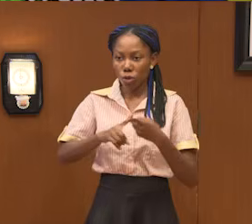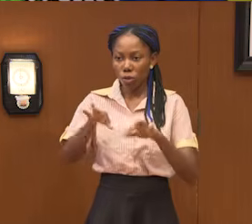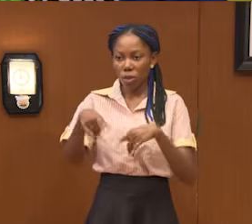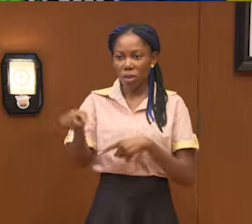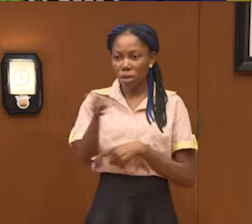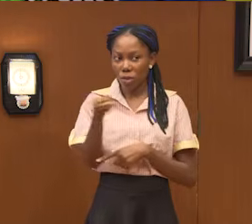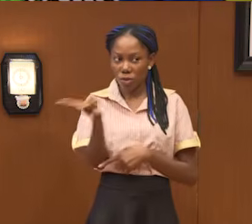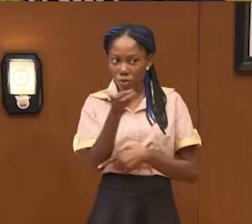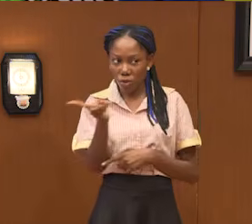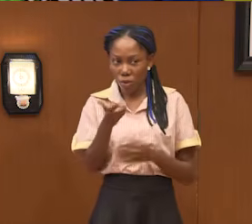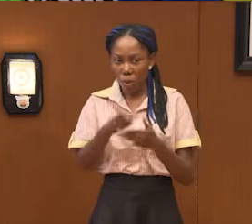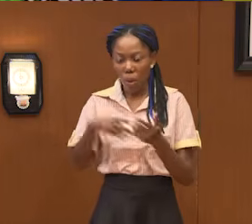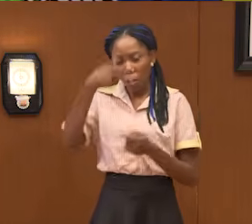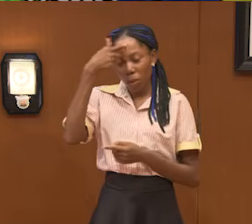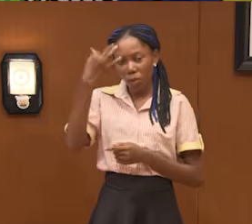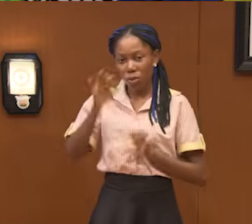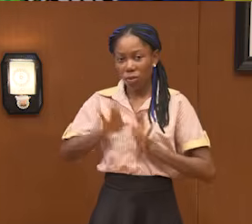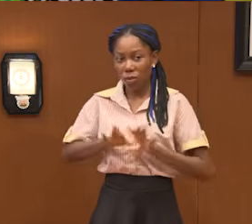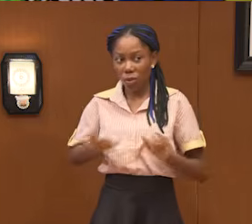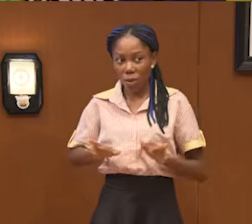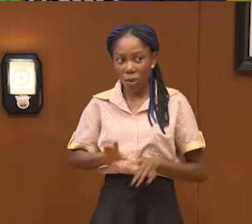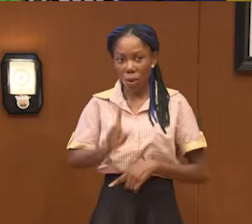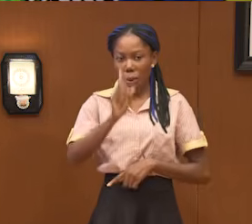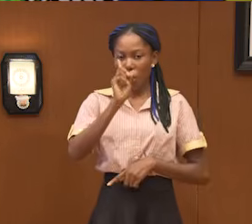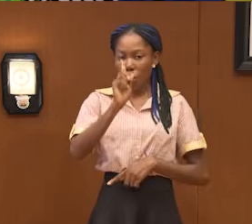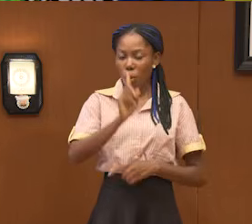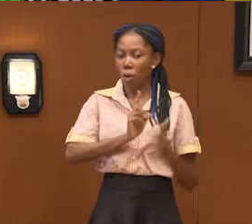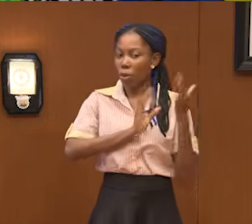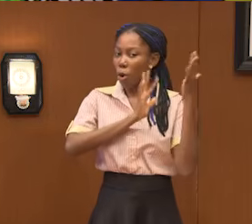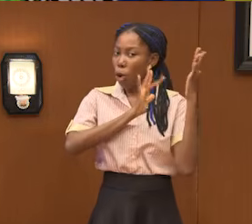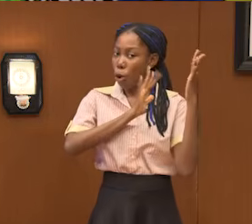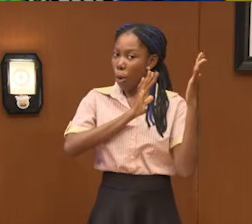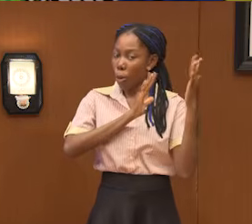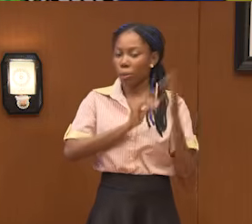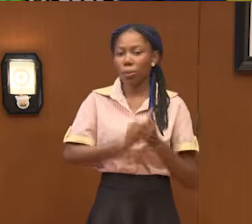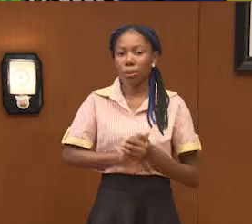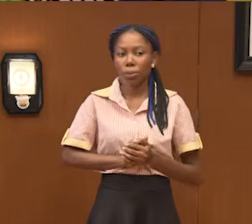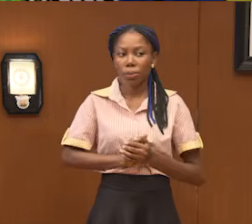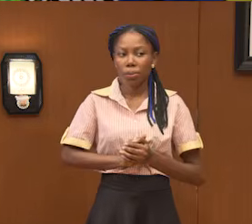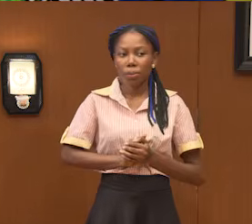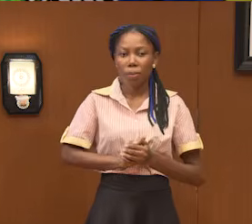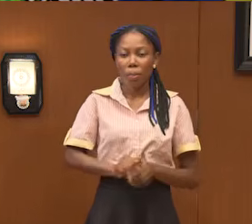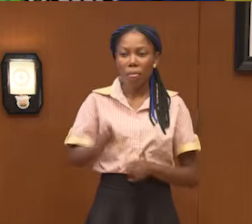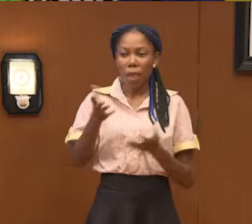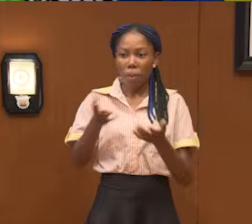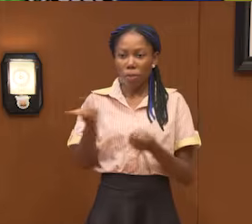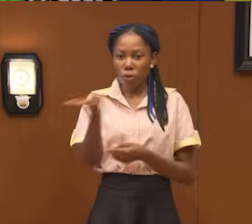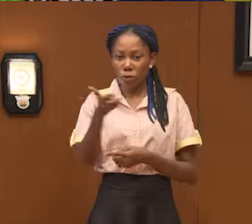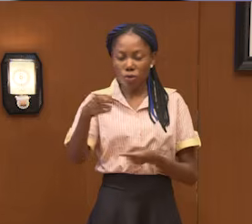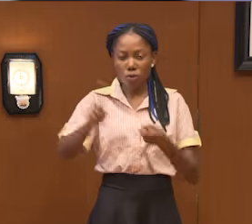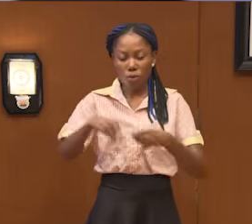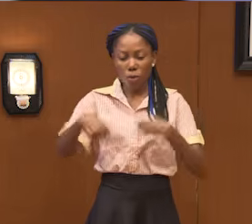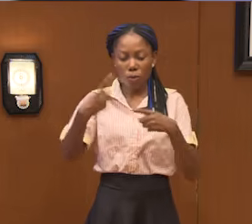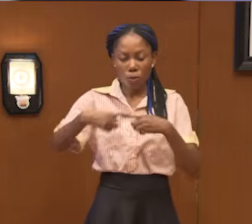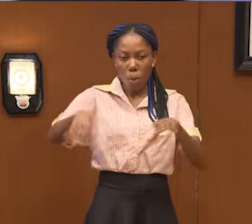marriage, especially for the sake of the children, one hope, last hope. I want you to go for marriage